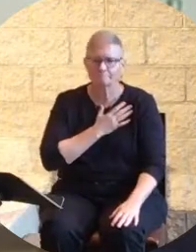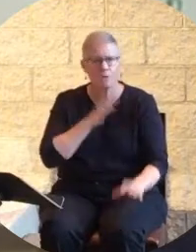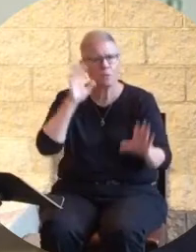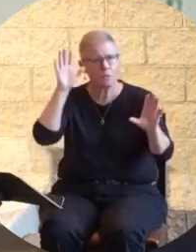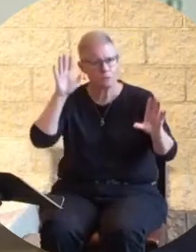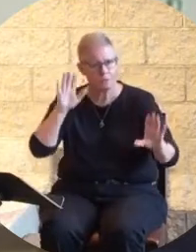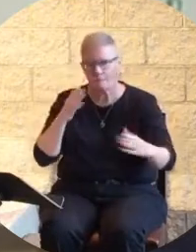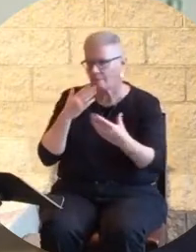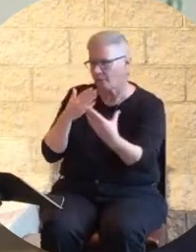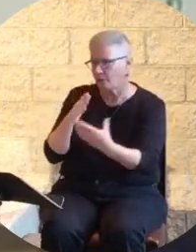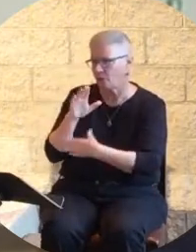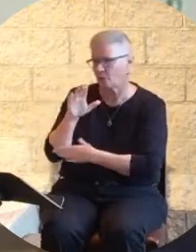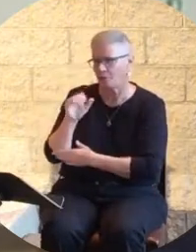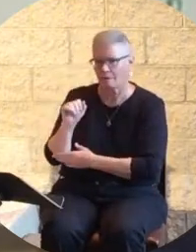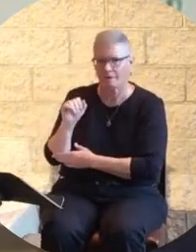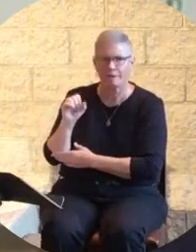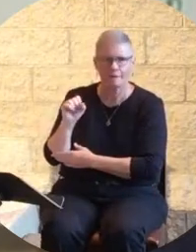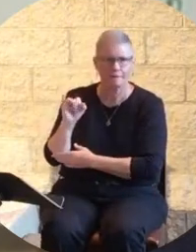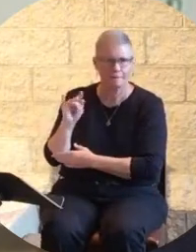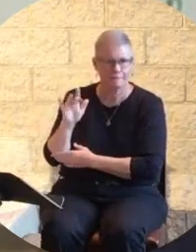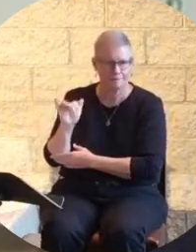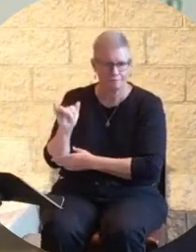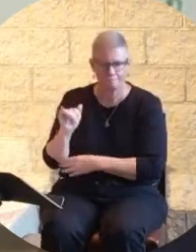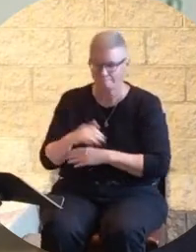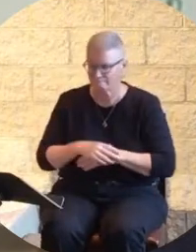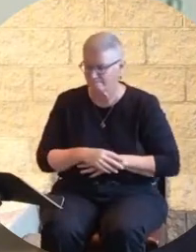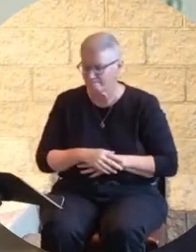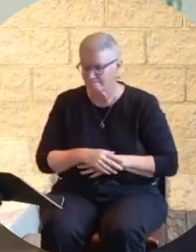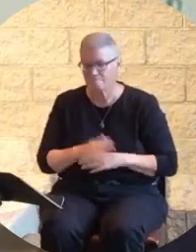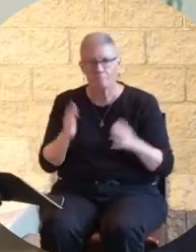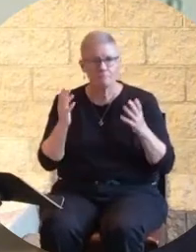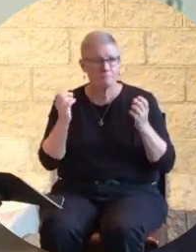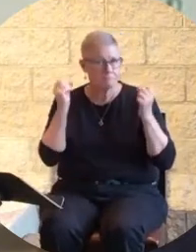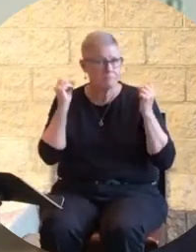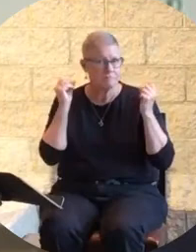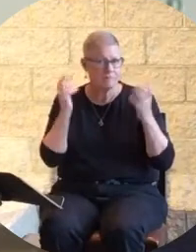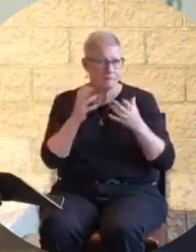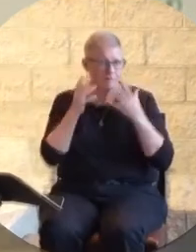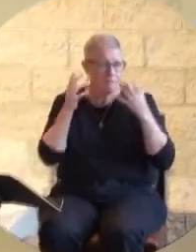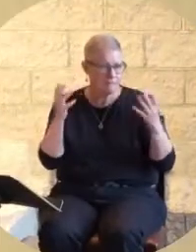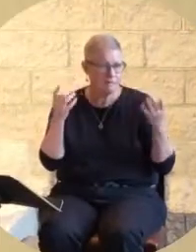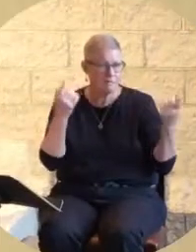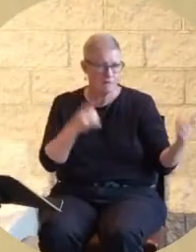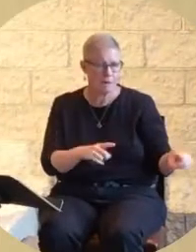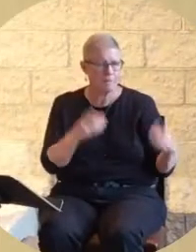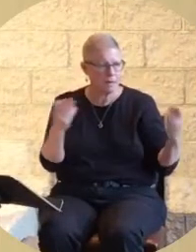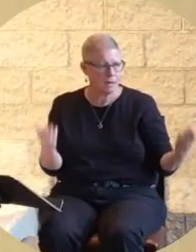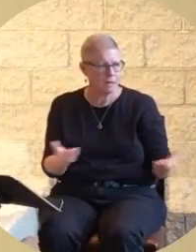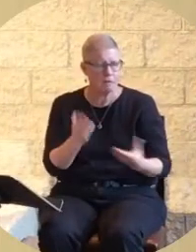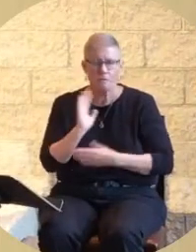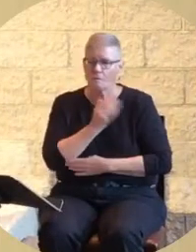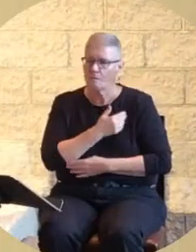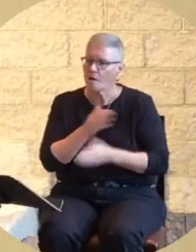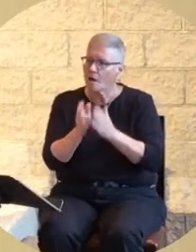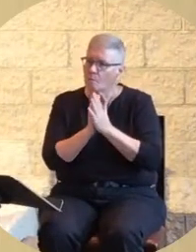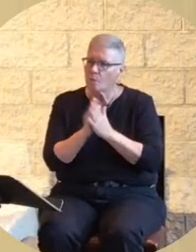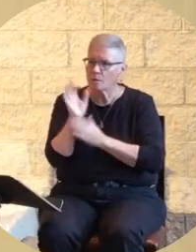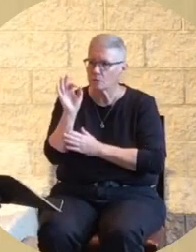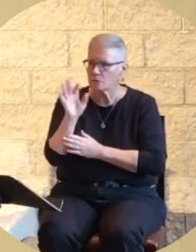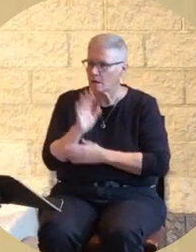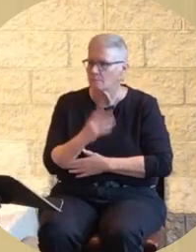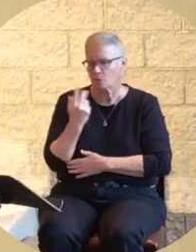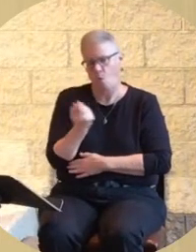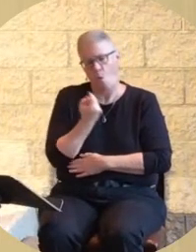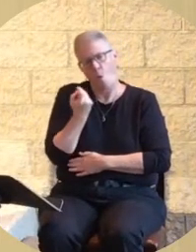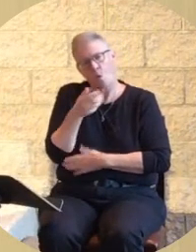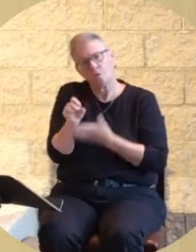Cassidy. There's a lot going on here, folks. Our prayer chaplains at this moment are holding sacred